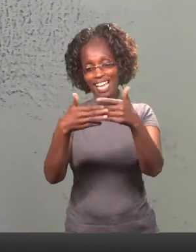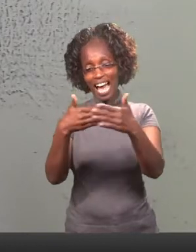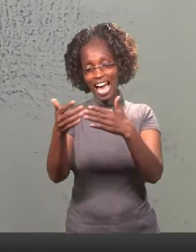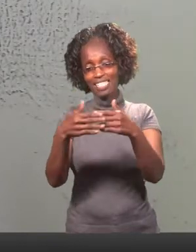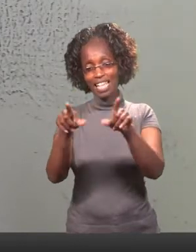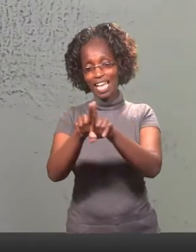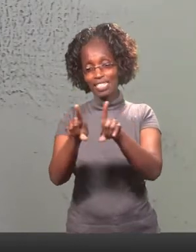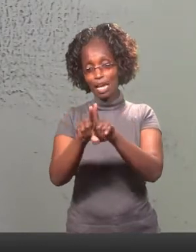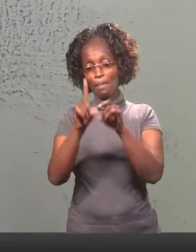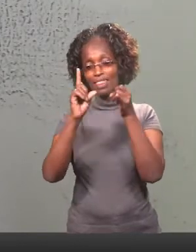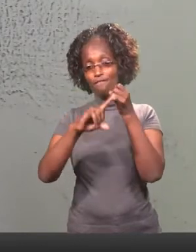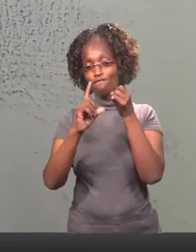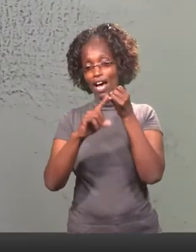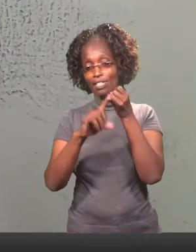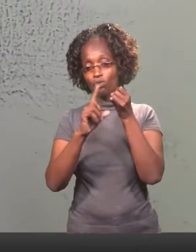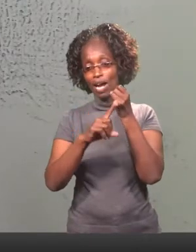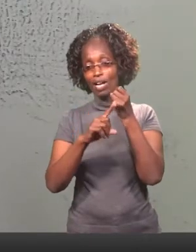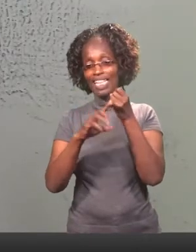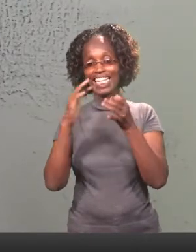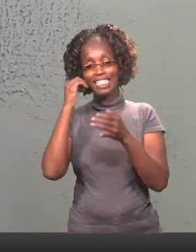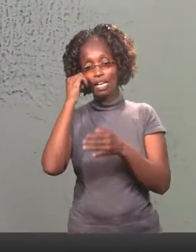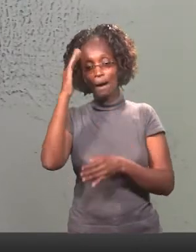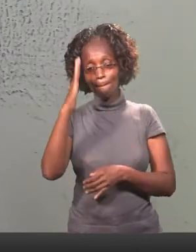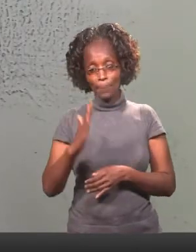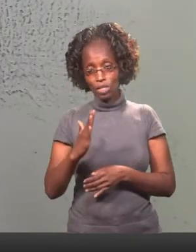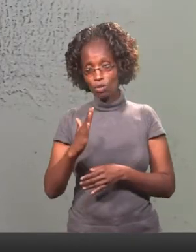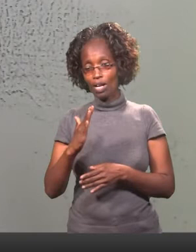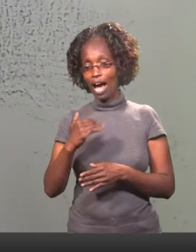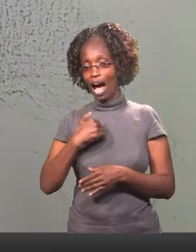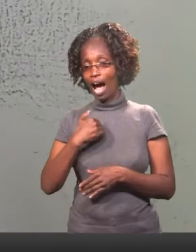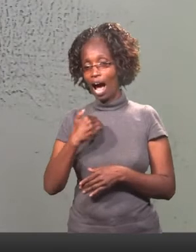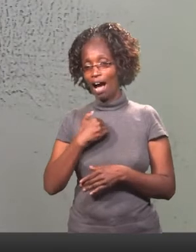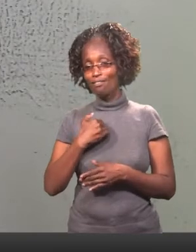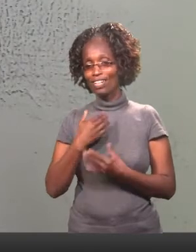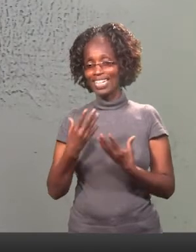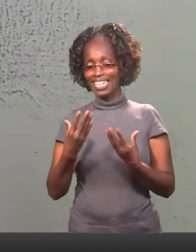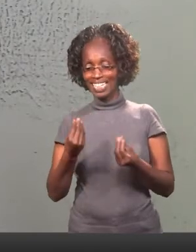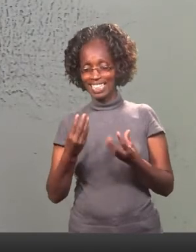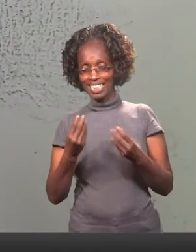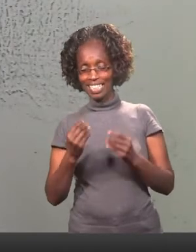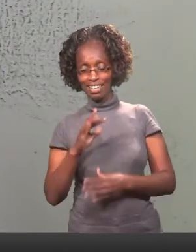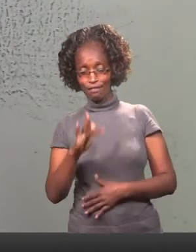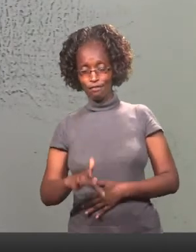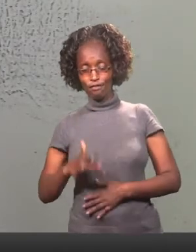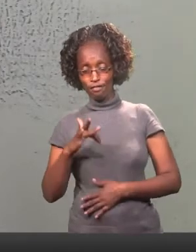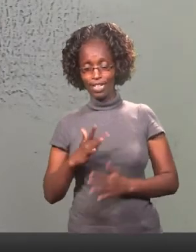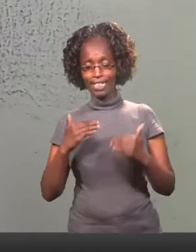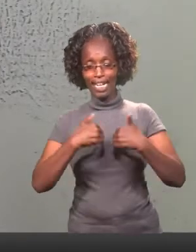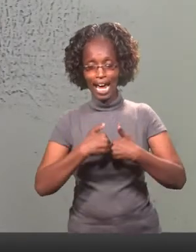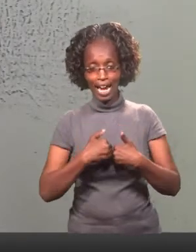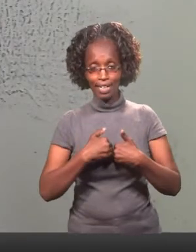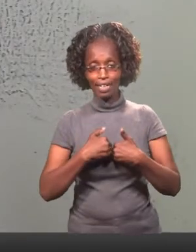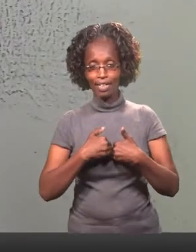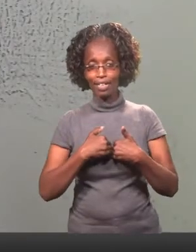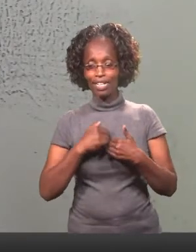are the same. The first sign that the patient has is you feel easily tired. You try